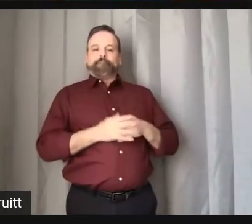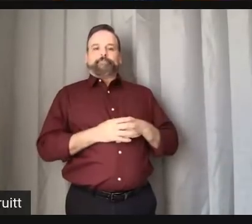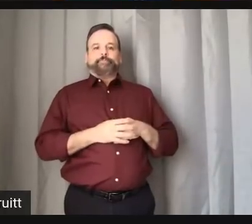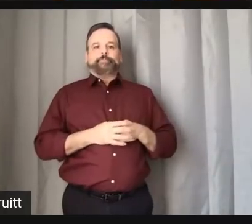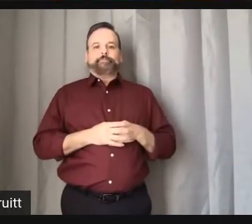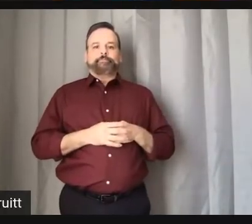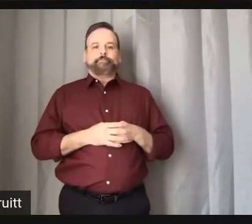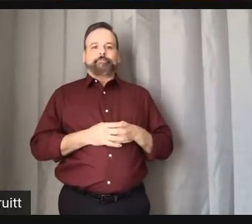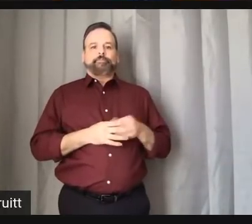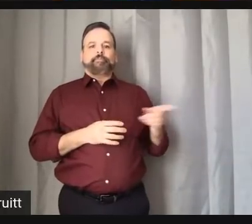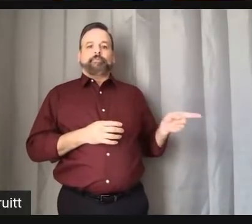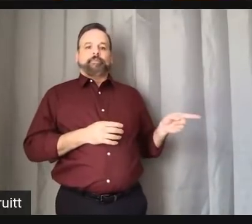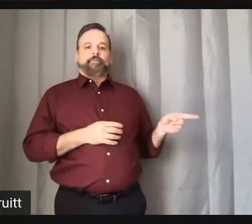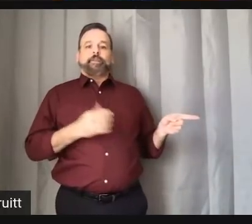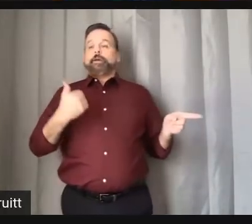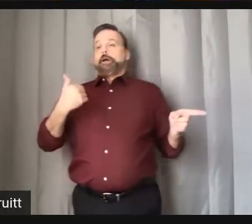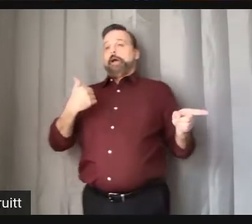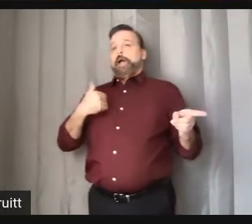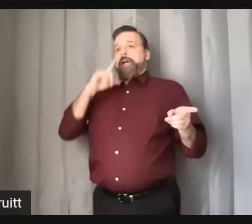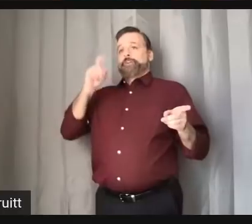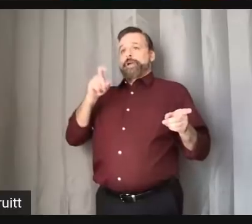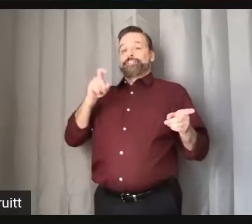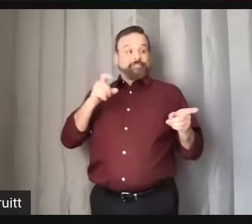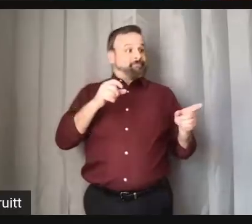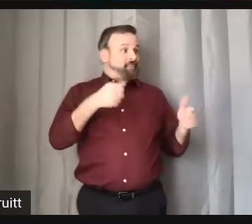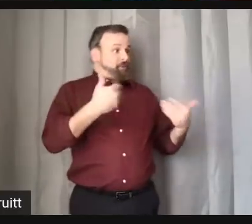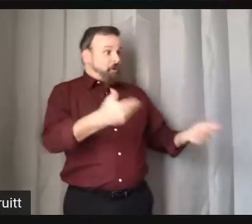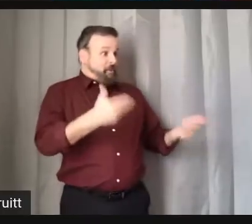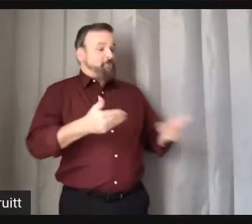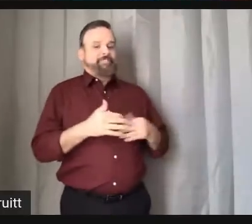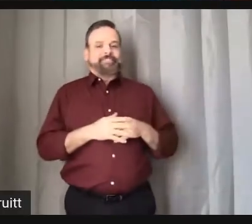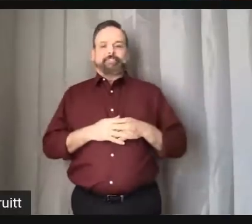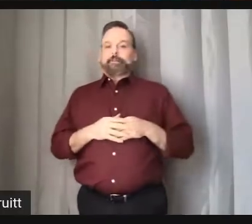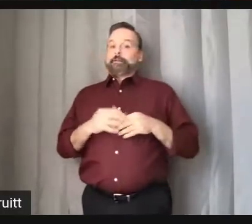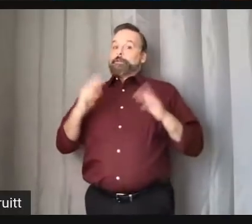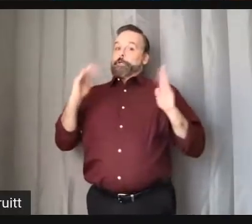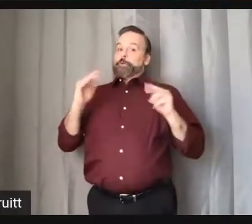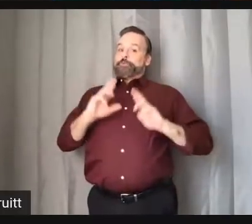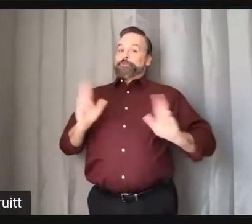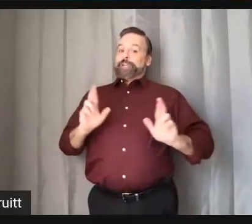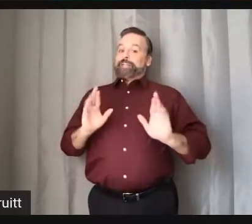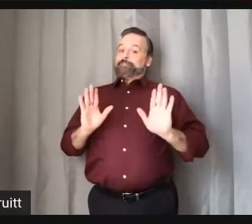I have a question. Oh, good. Go. Go. Here we go. All right, brace yourself.